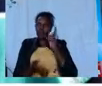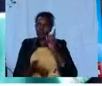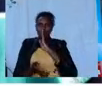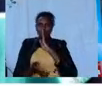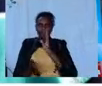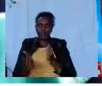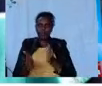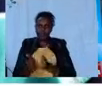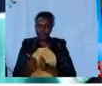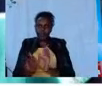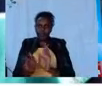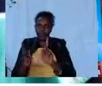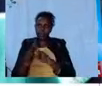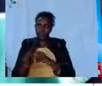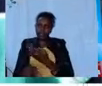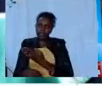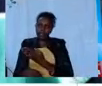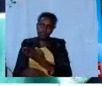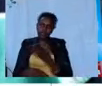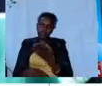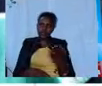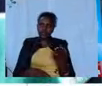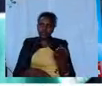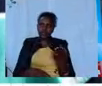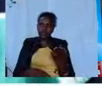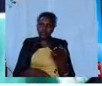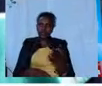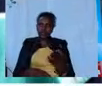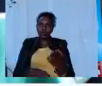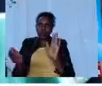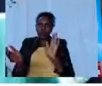door shall be opened unto you.